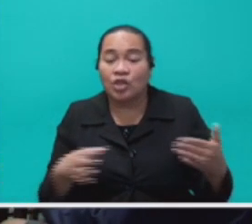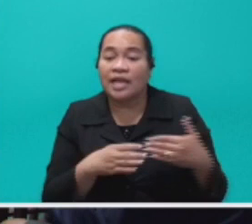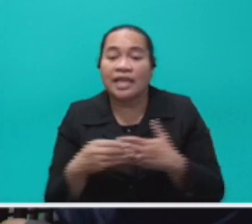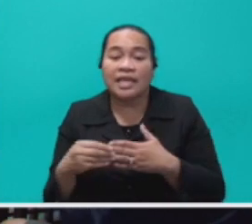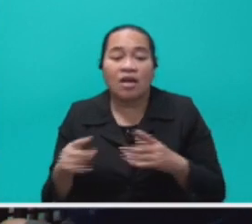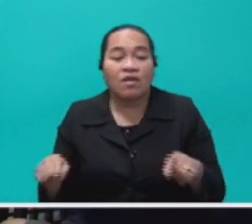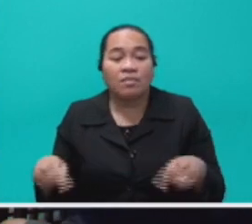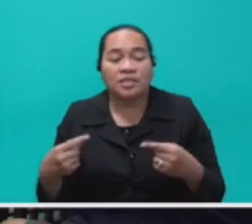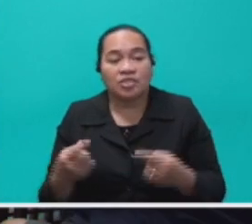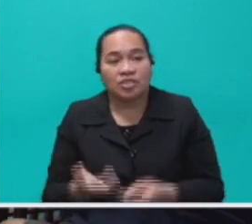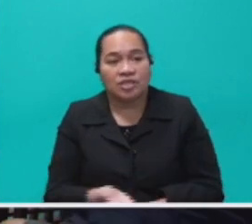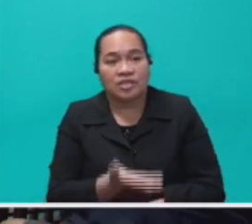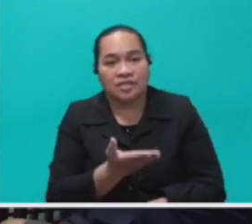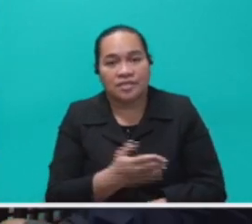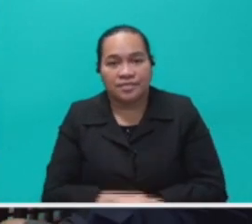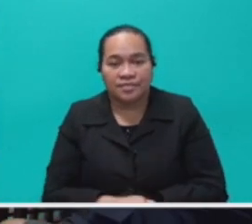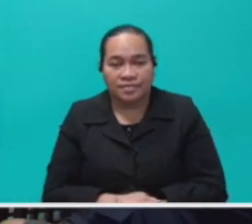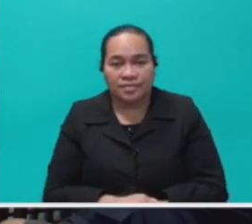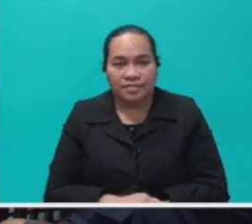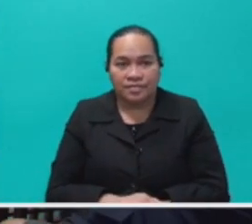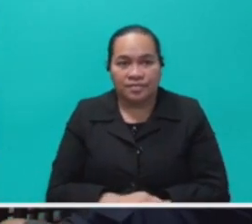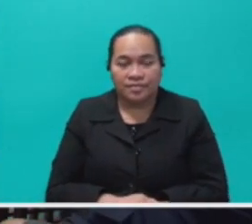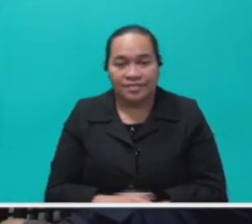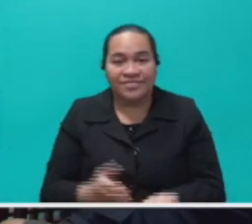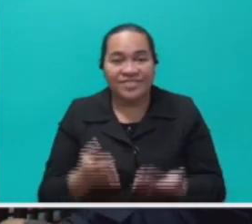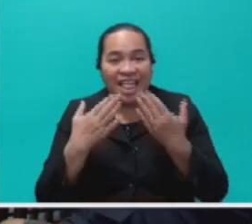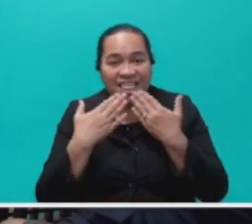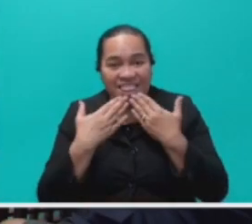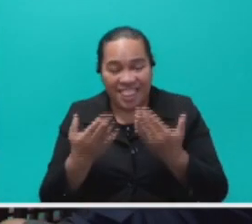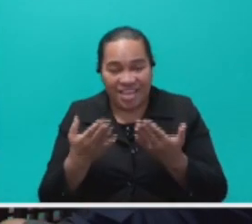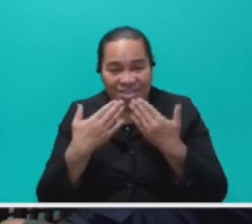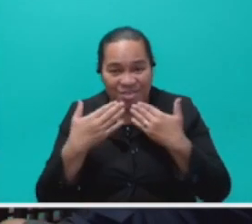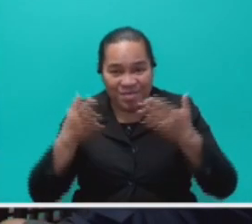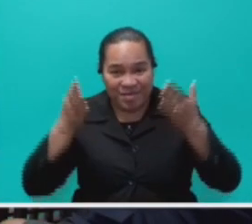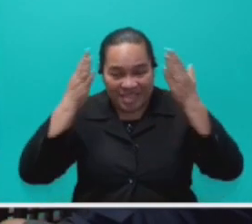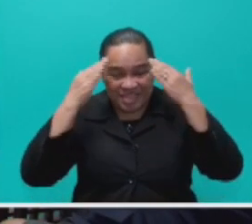Opposition. Thank you, Mr. Speaker, sir. The real lawyers have